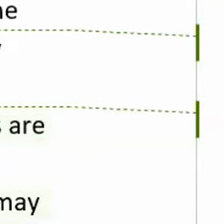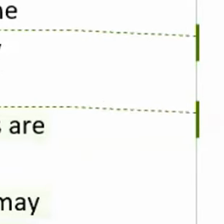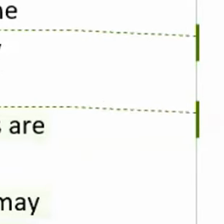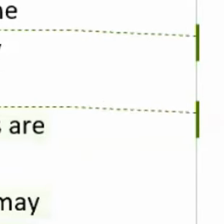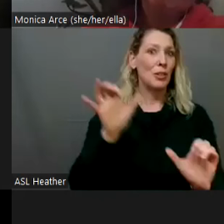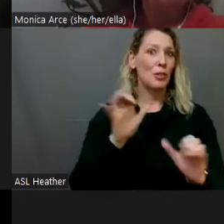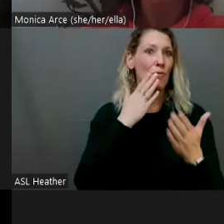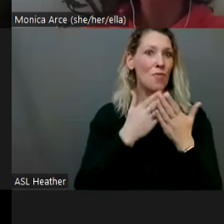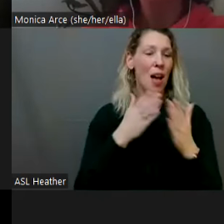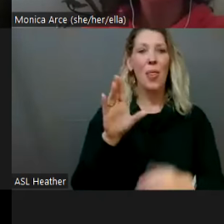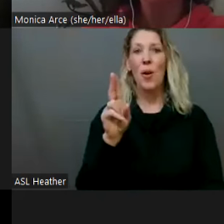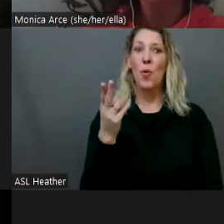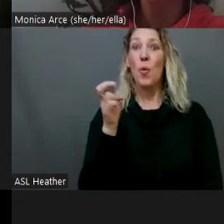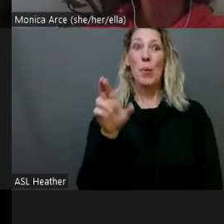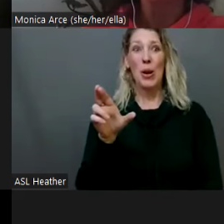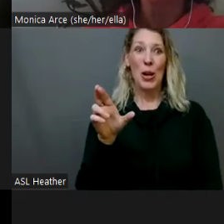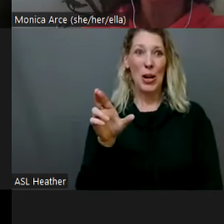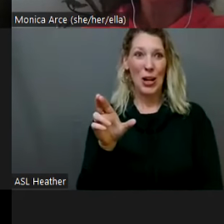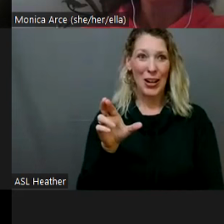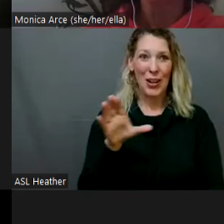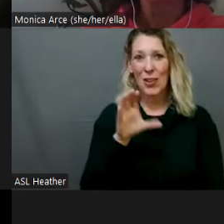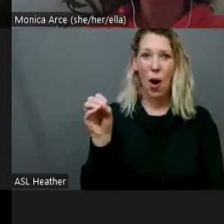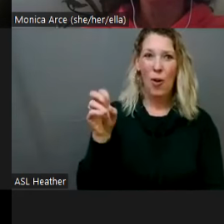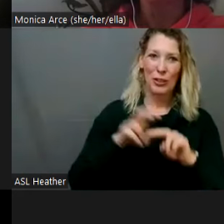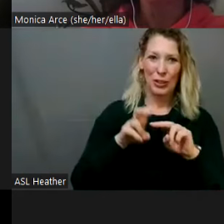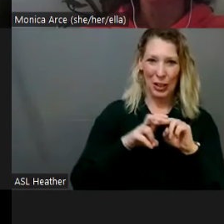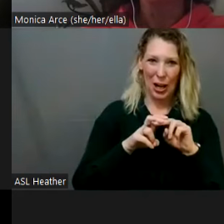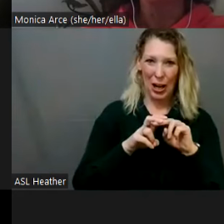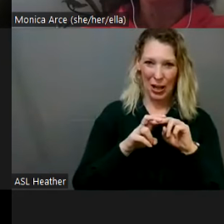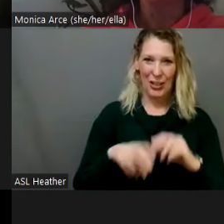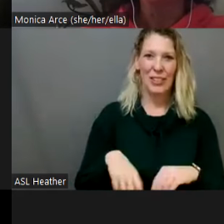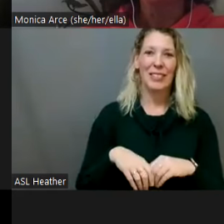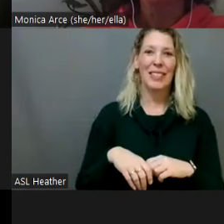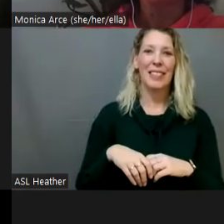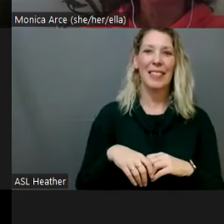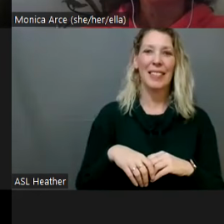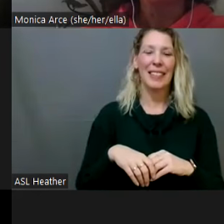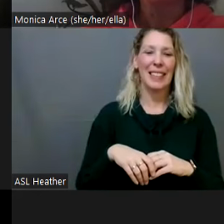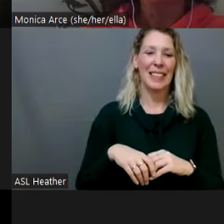yes, the Uber co-chairs, Tirsa and Christian.